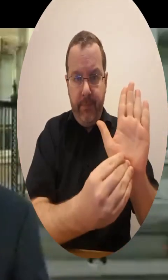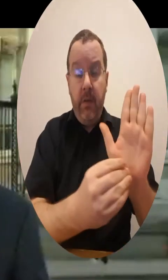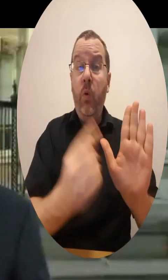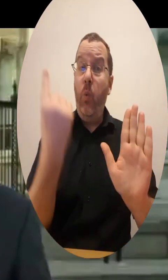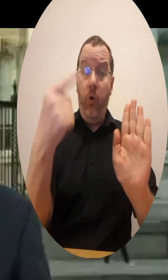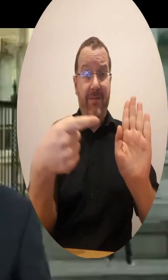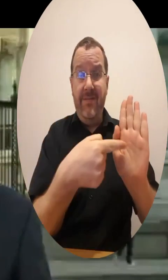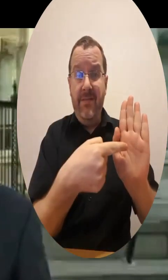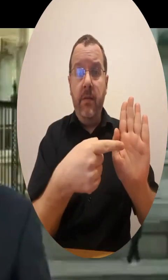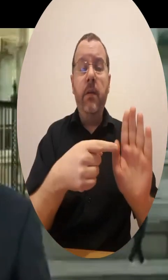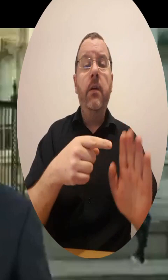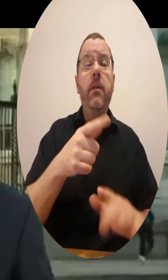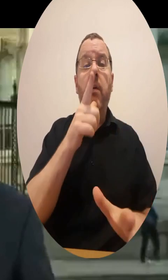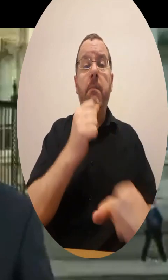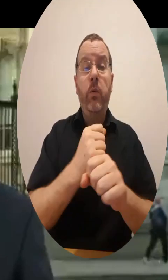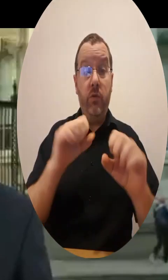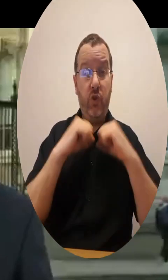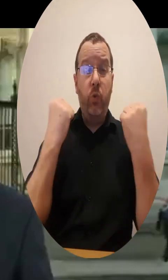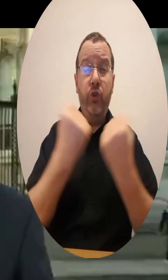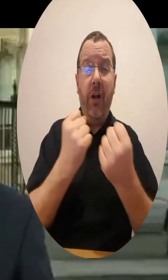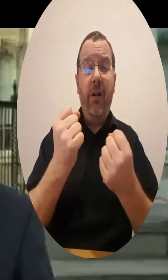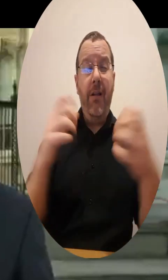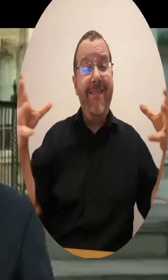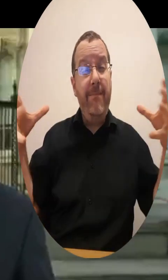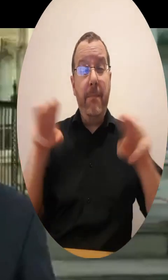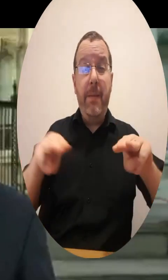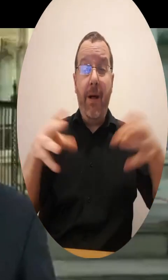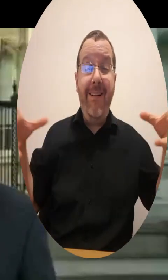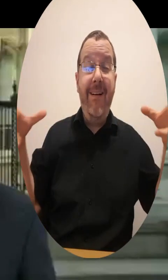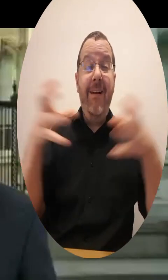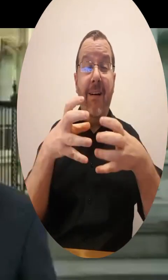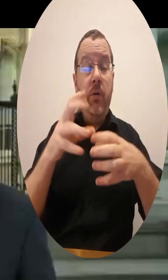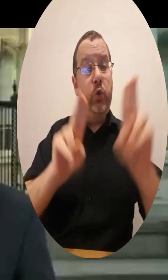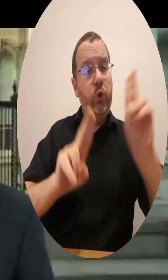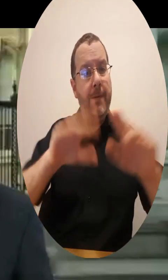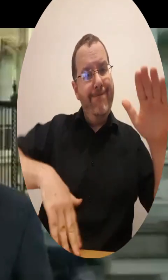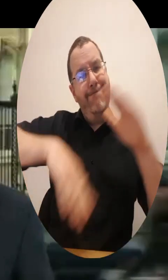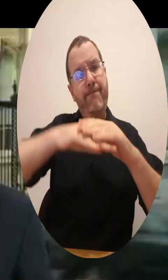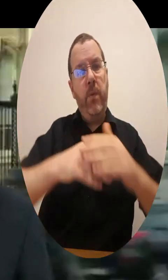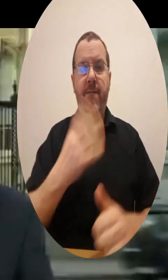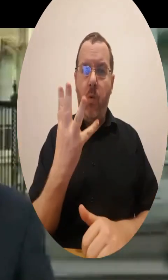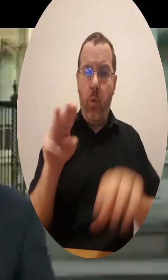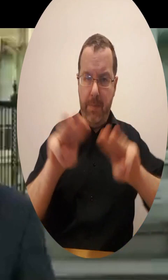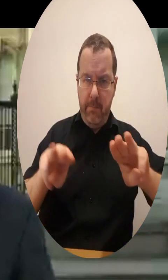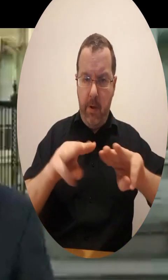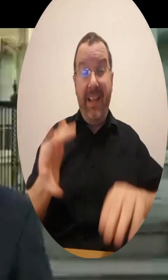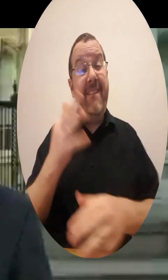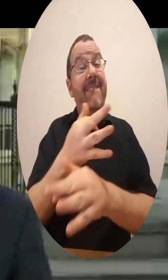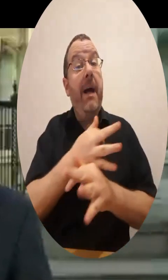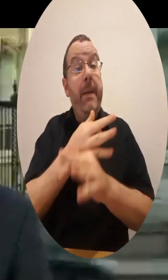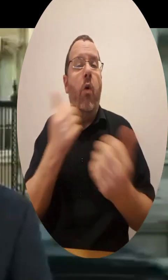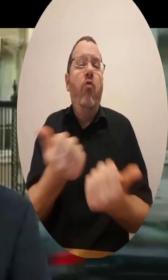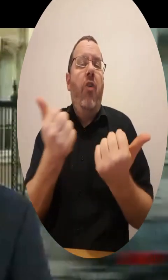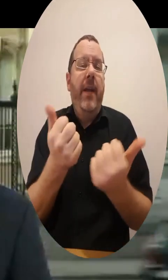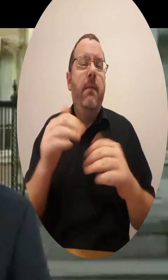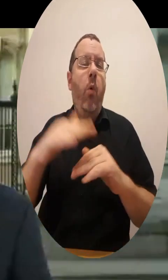those issues, that order that when it comes to social gatherings, no more than 4 people should gather unless it's a family, in which case